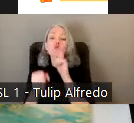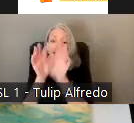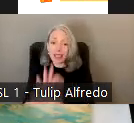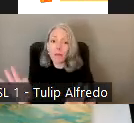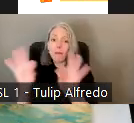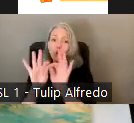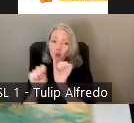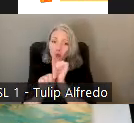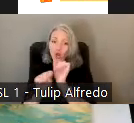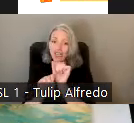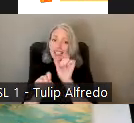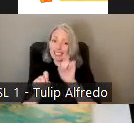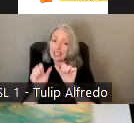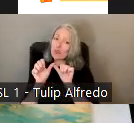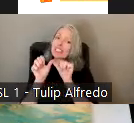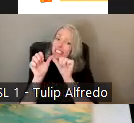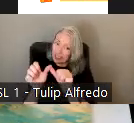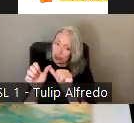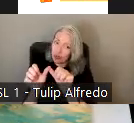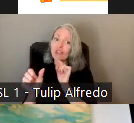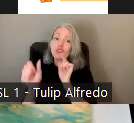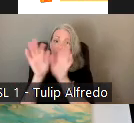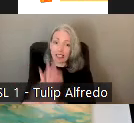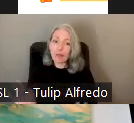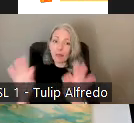be sustained because it's just critical for the well-being